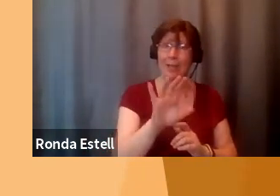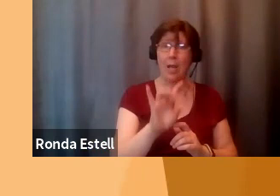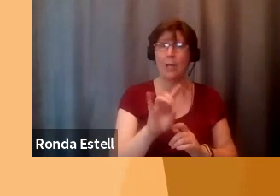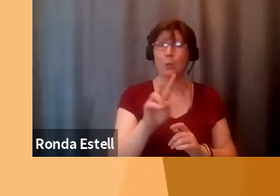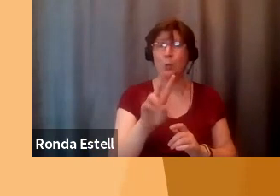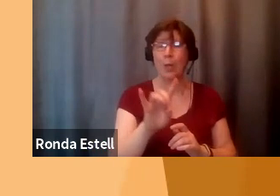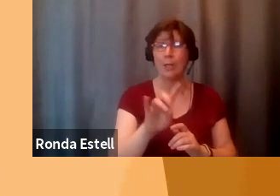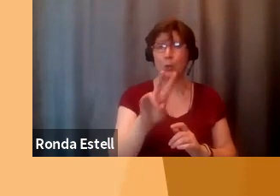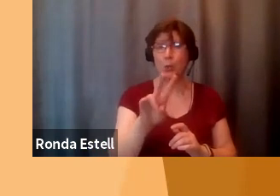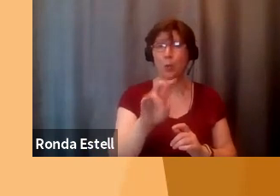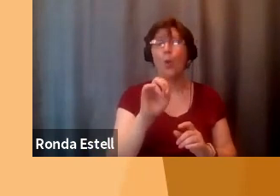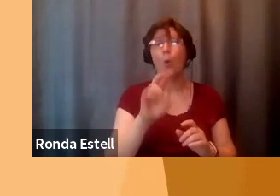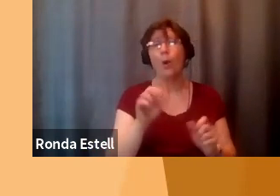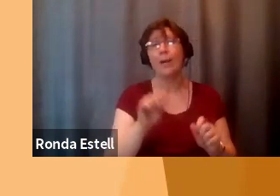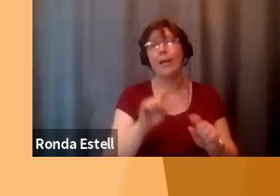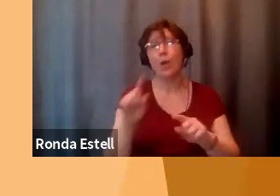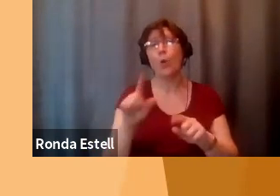1-800-923-8282, or you can go online to